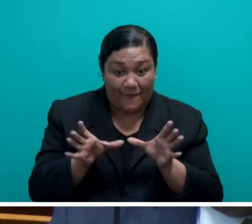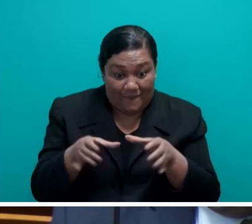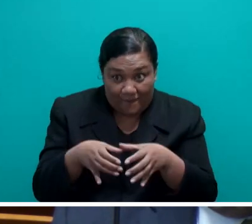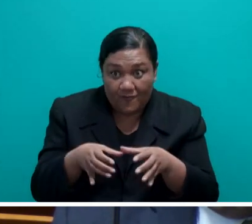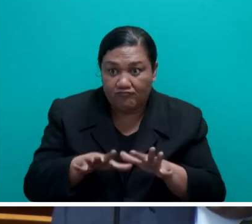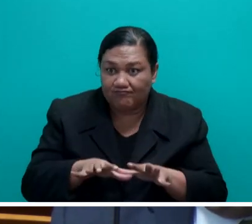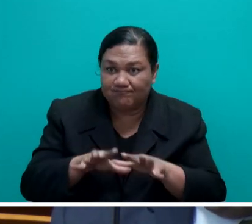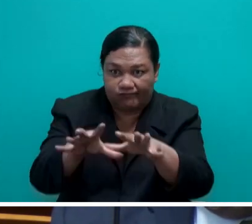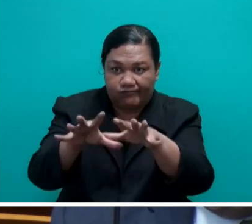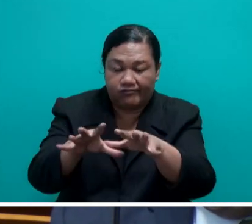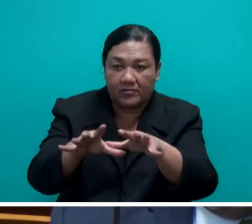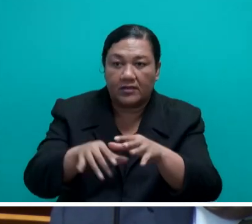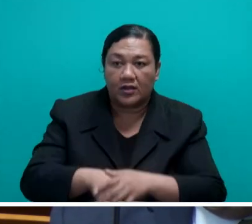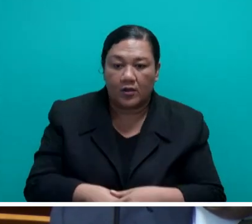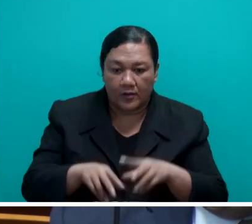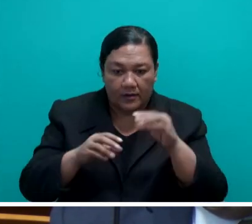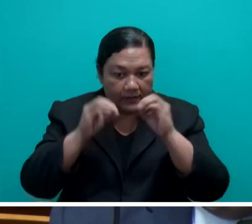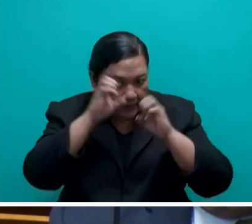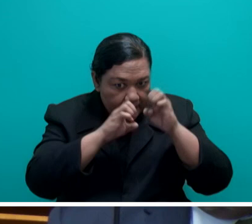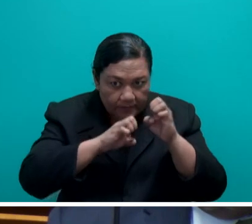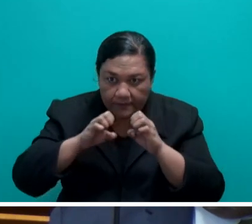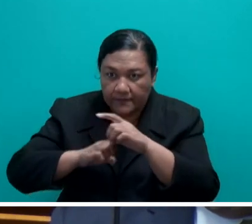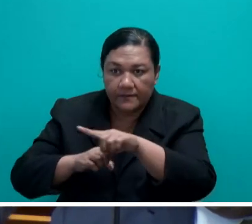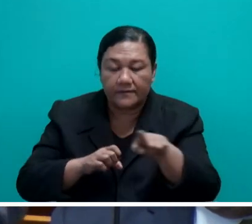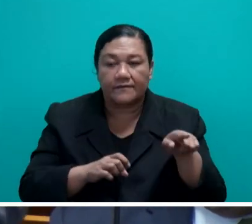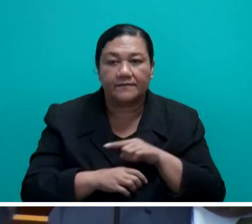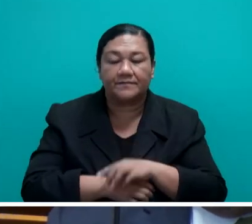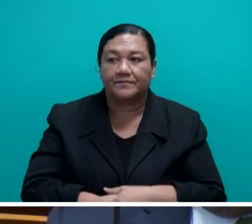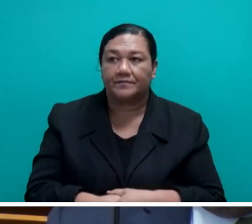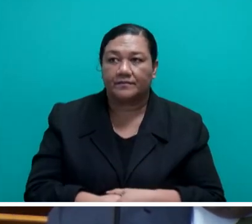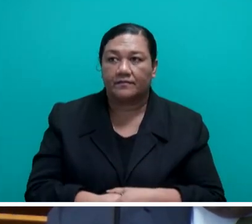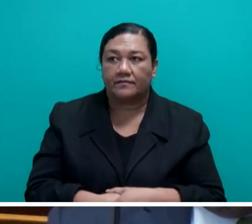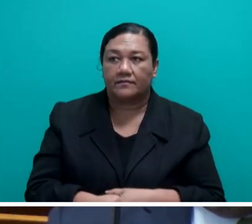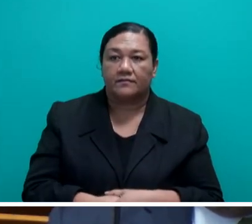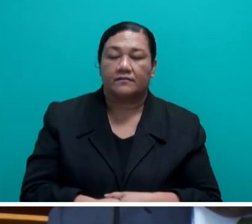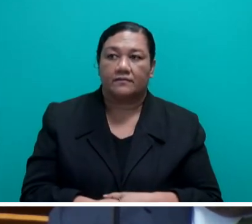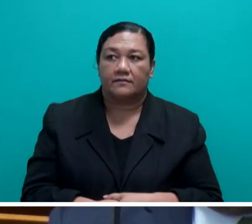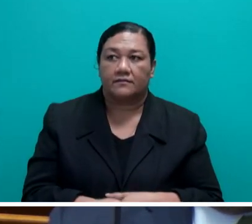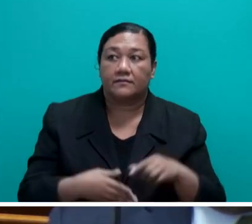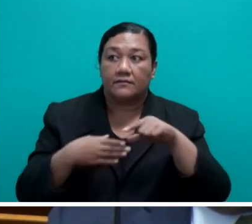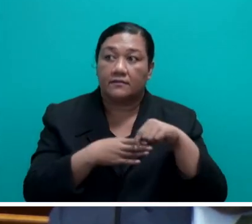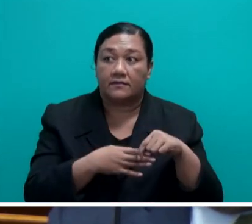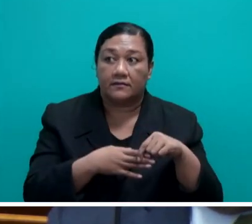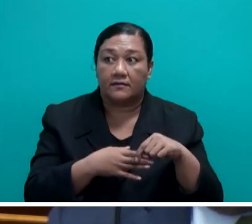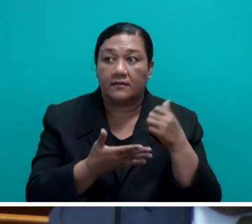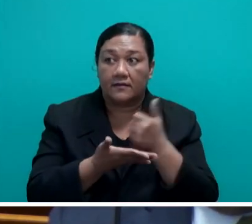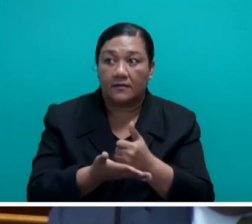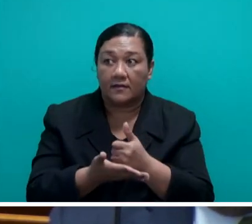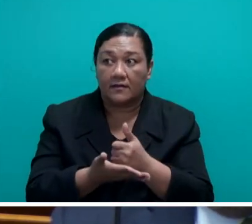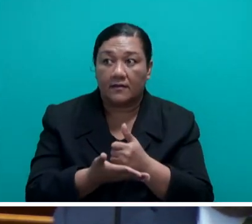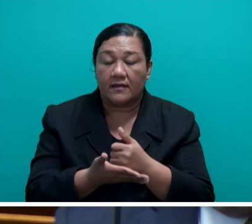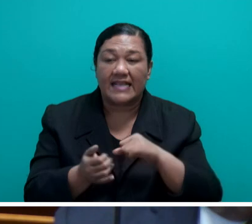chair the divisional task force, assisted by the divisional planning officer. The district task force was led by the Assistant District Officer